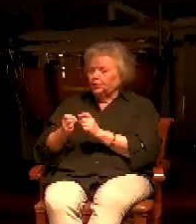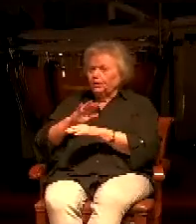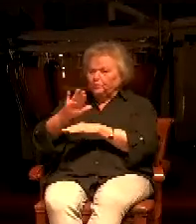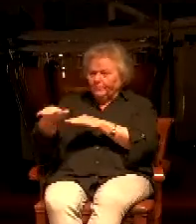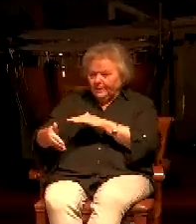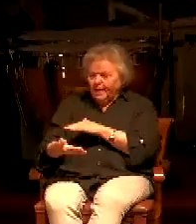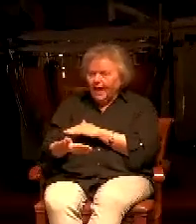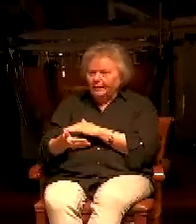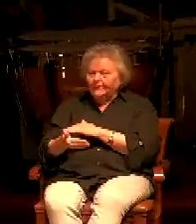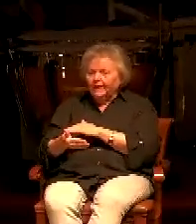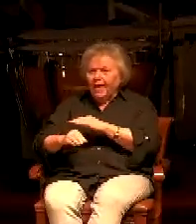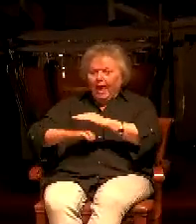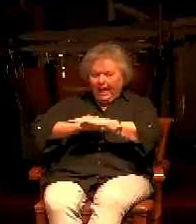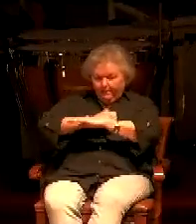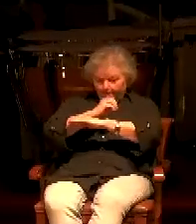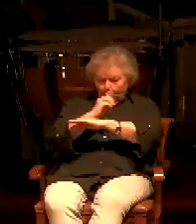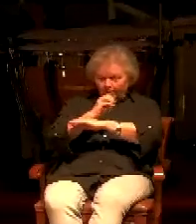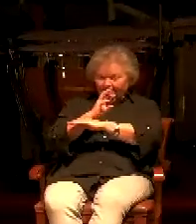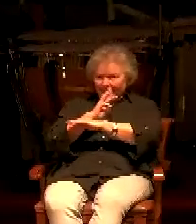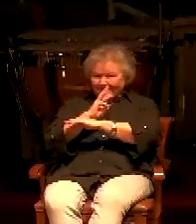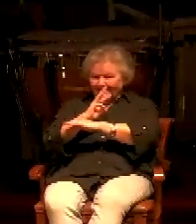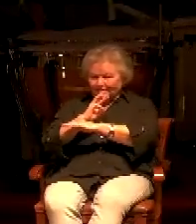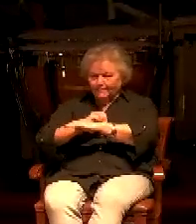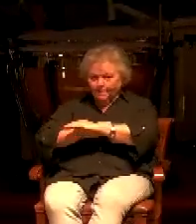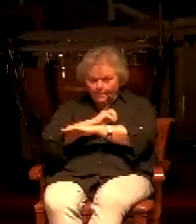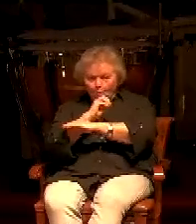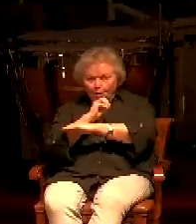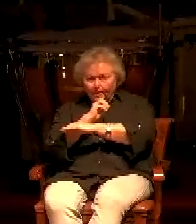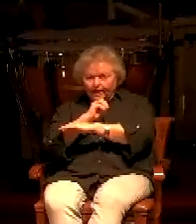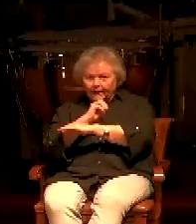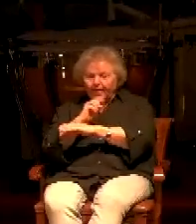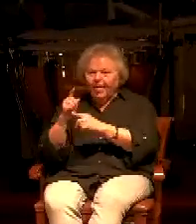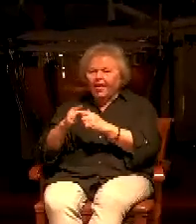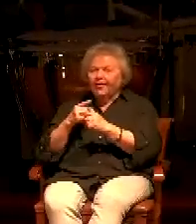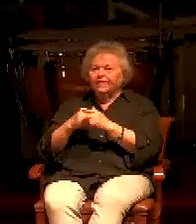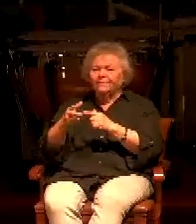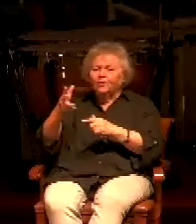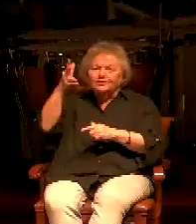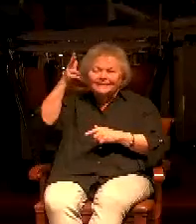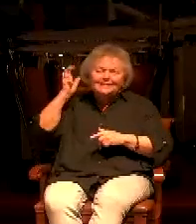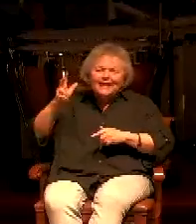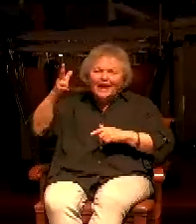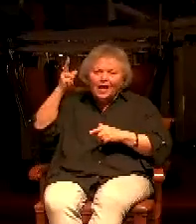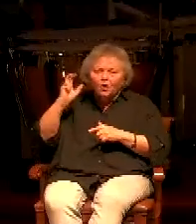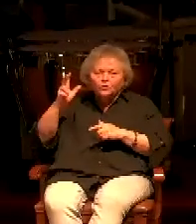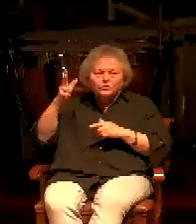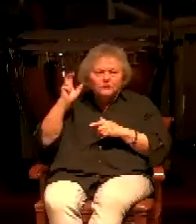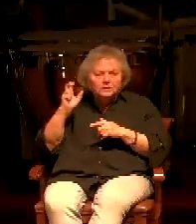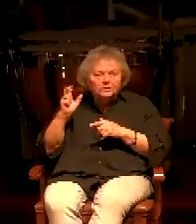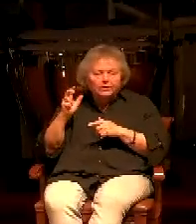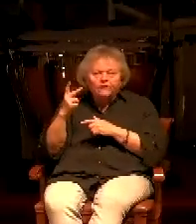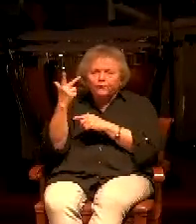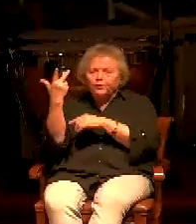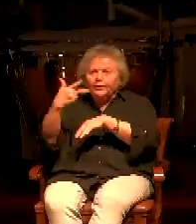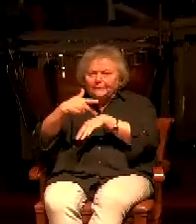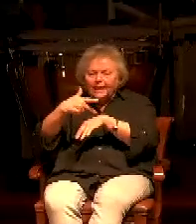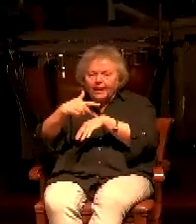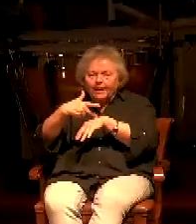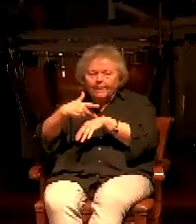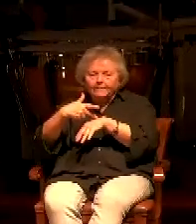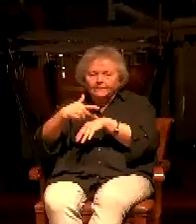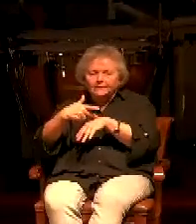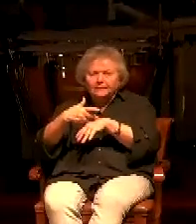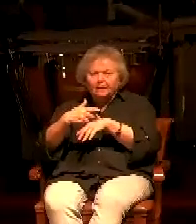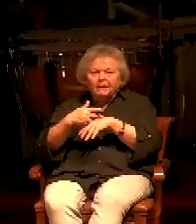morning hour, the 6 a.m. hour, there would be a sound that would ring out three times that was often referred to as the rooster's